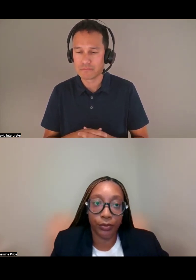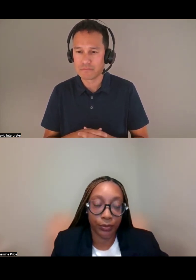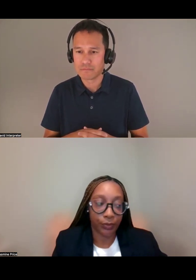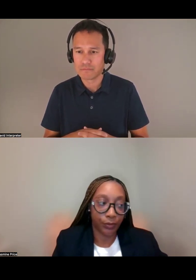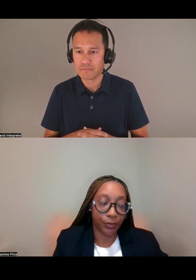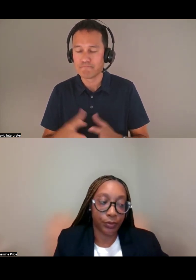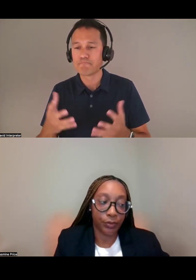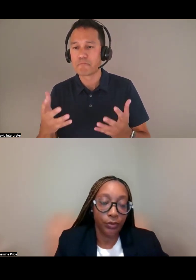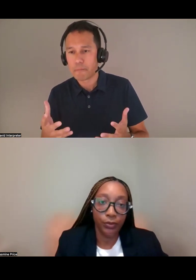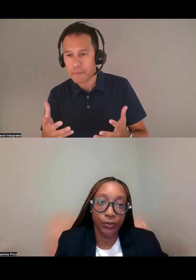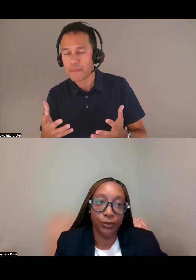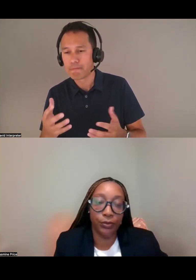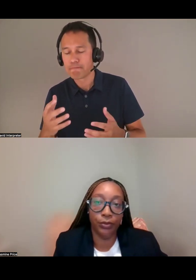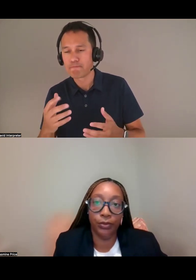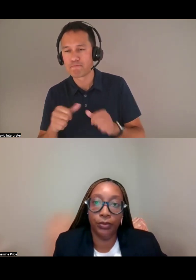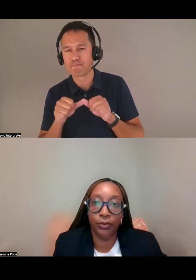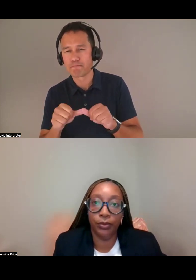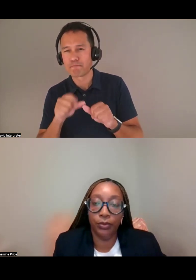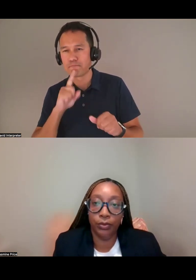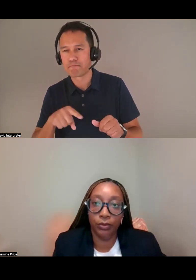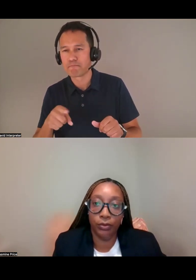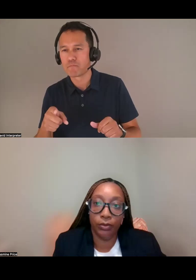So for those